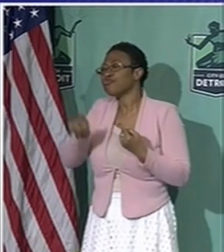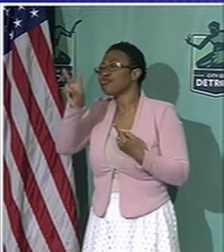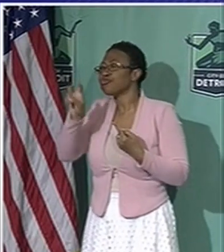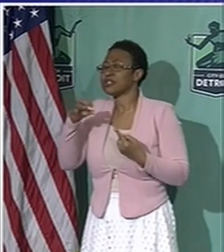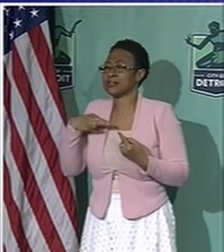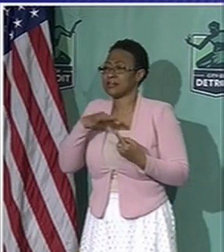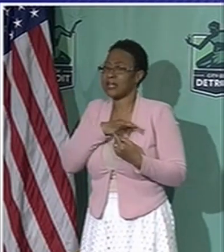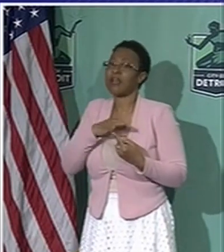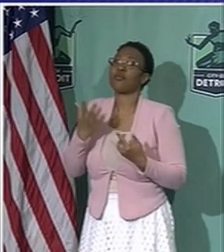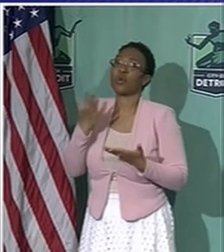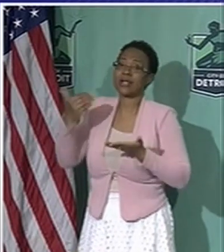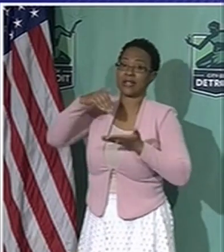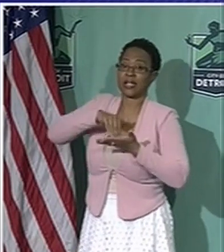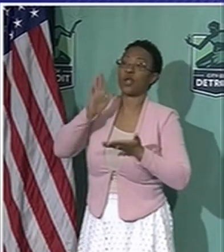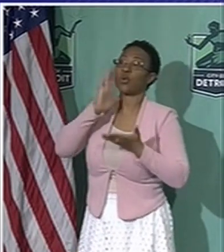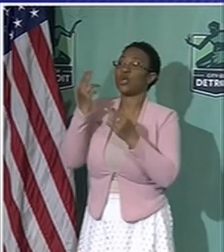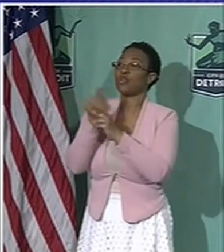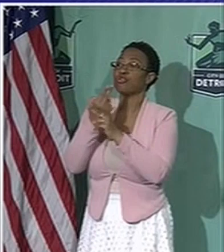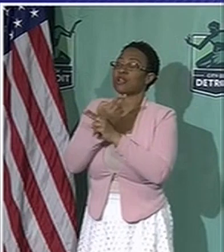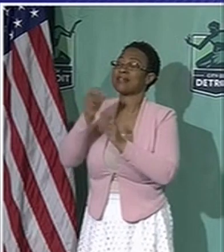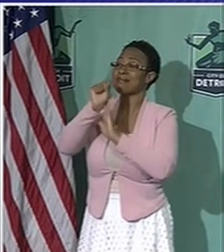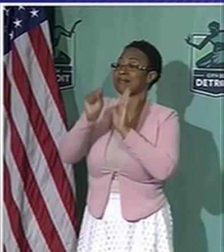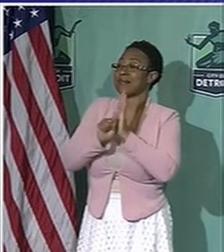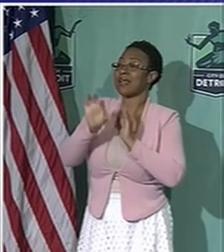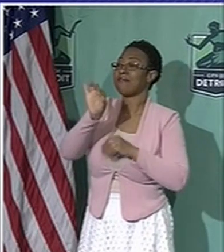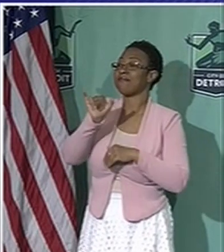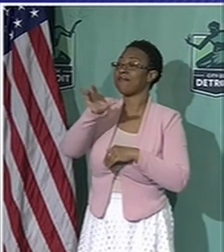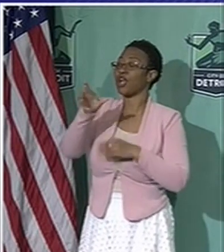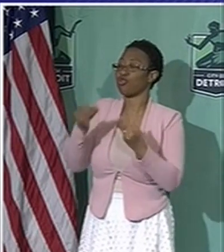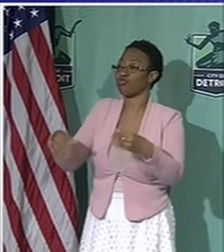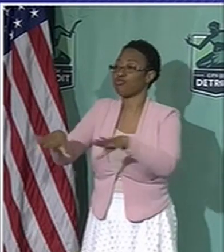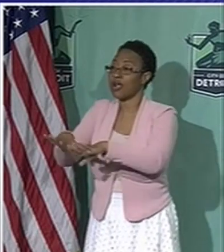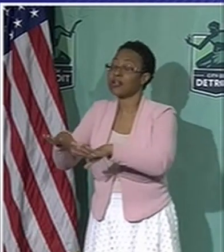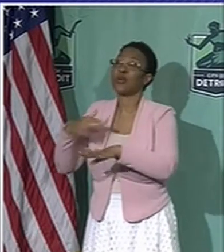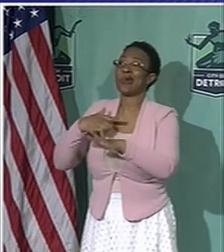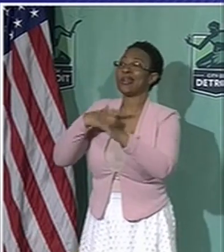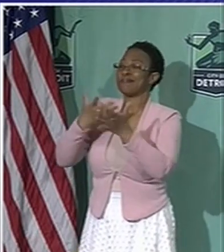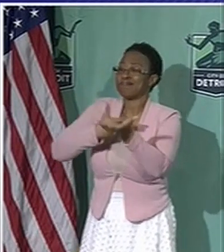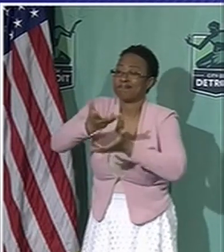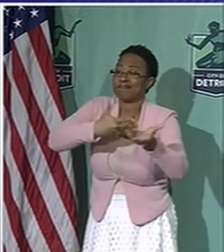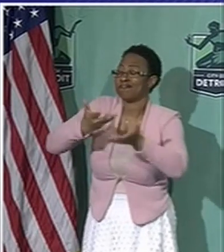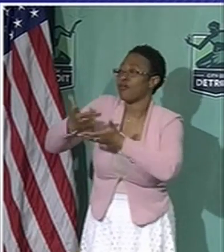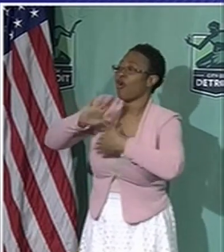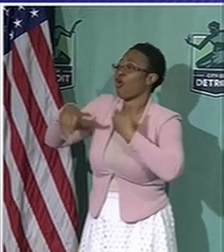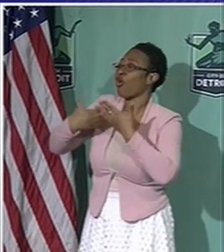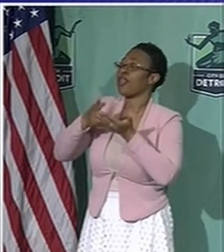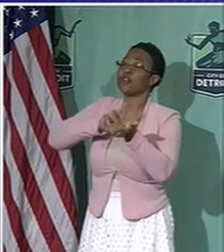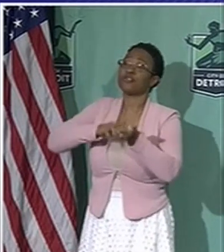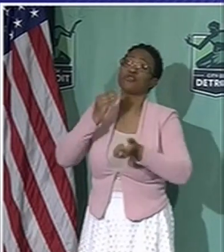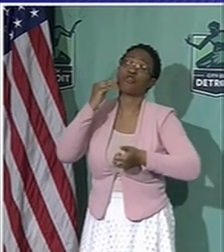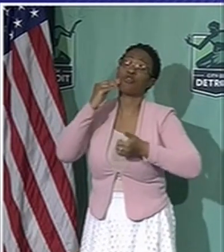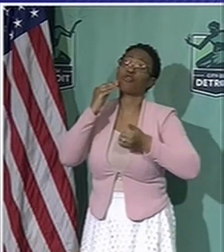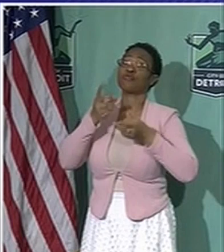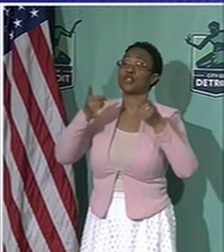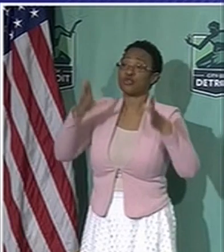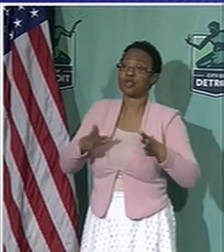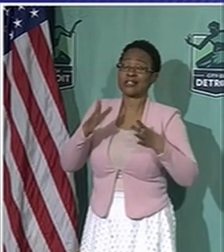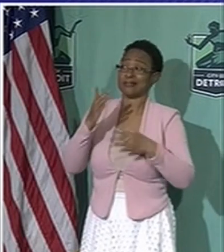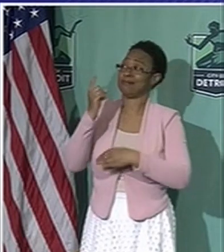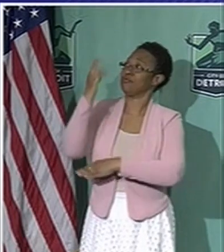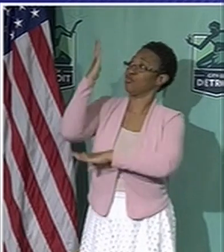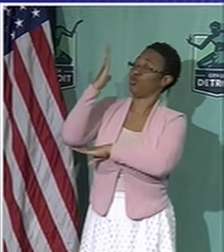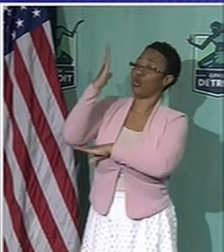so we are going to utilize the state fairgrounds. We have now communicated with all the nursing directors as of 12 noon. They received a personal